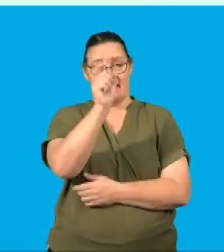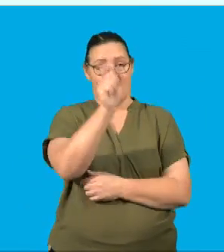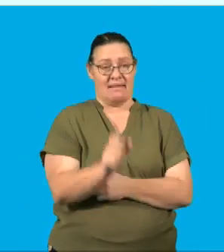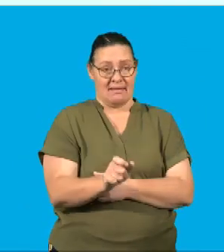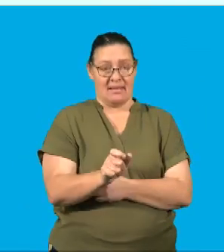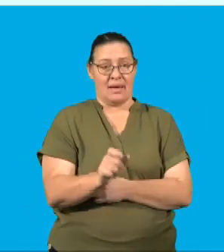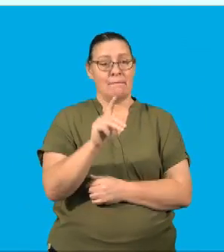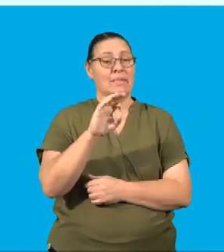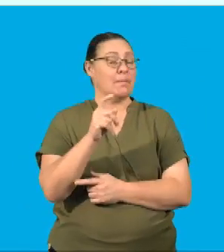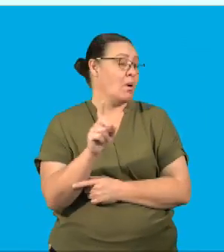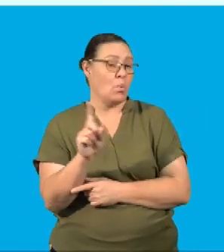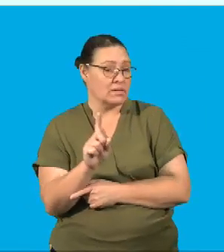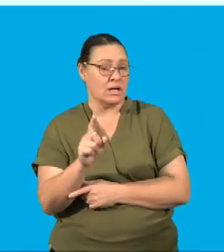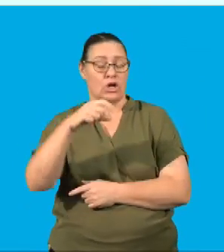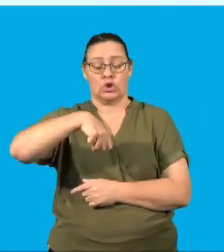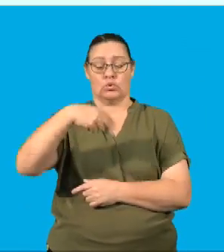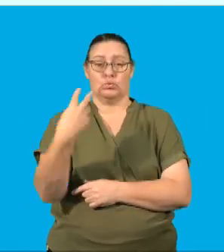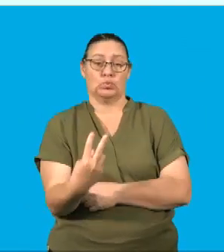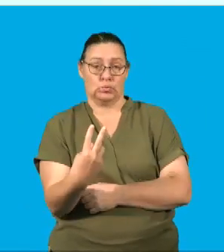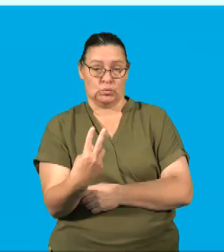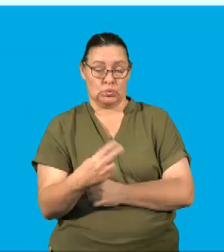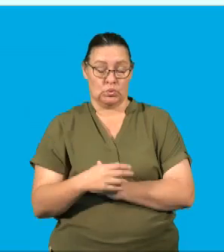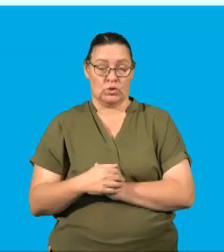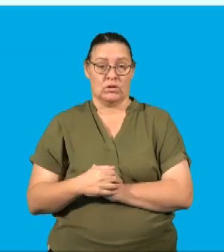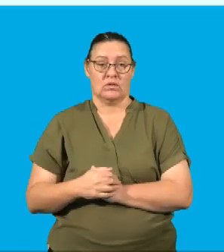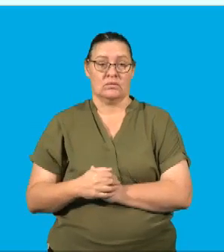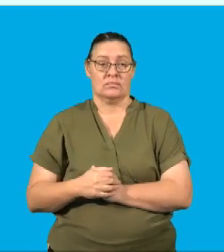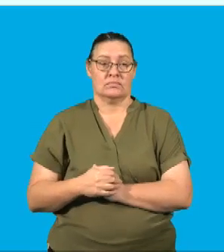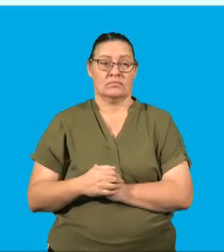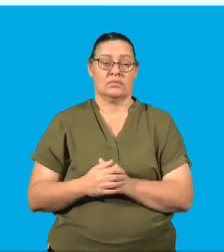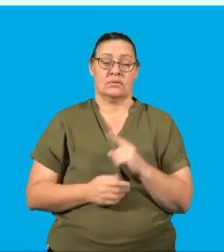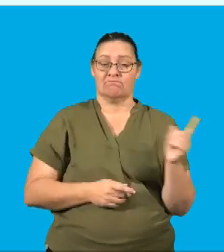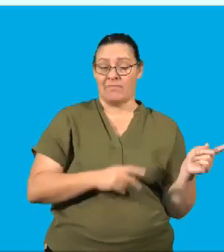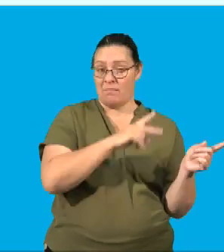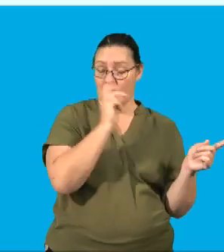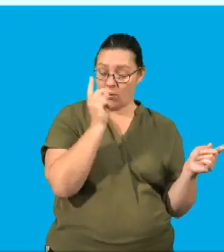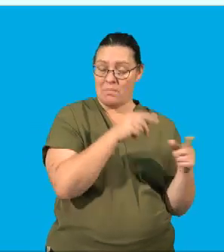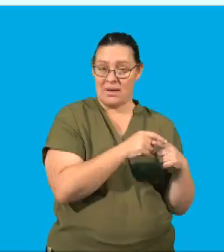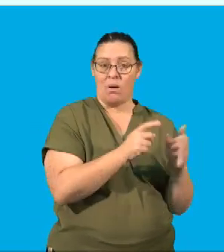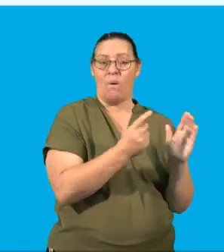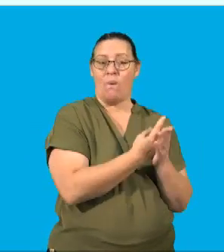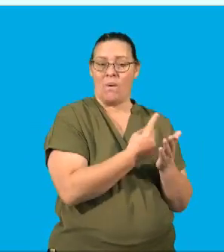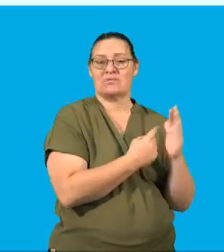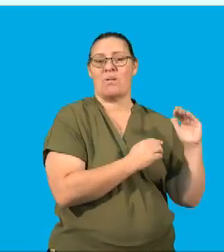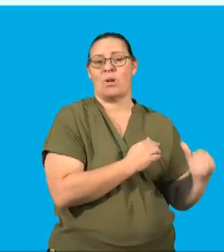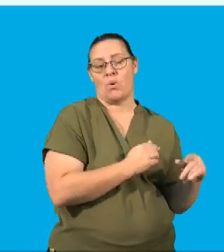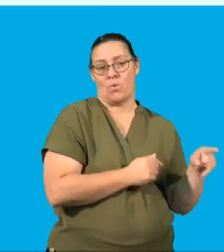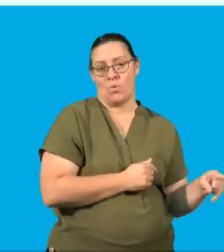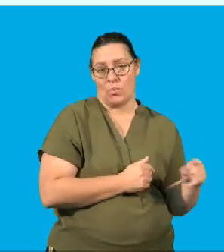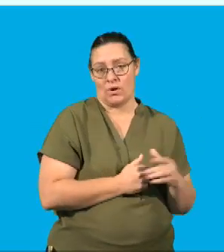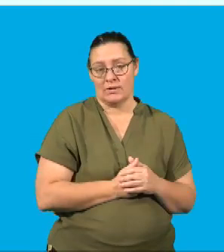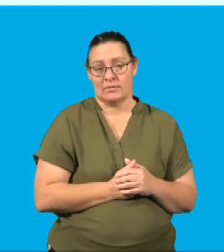Remember, another word for median is what? Is Q2. And then this one in blue will always represent your